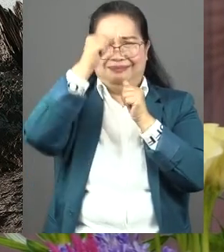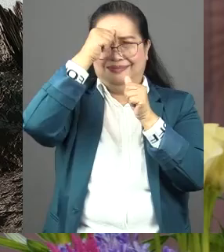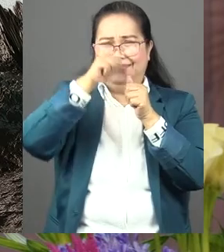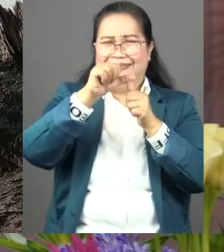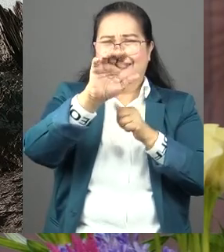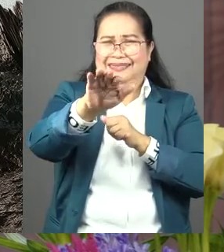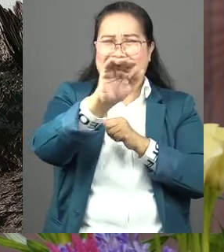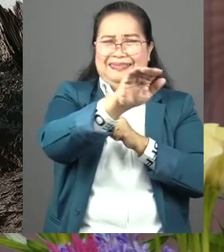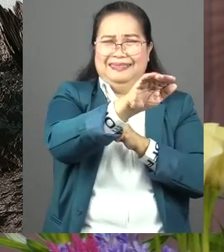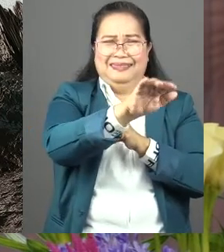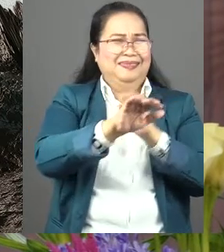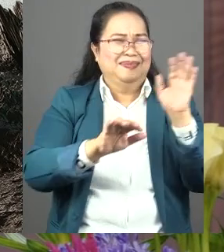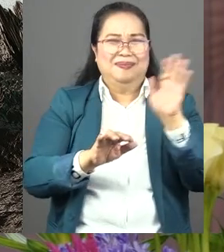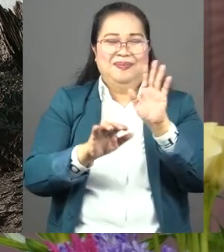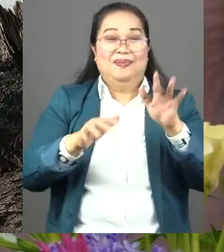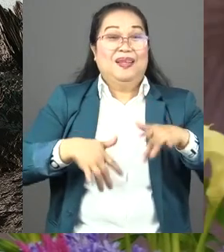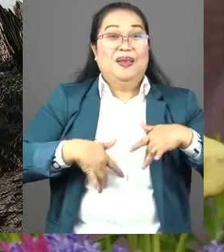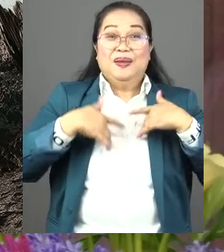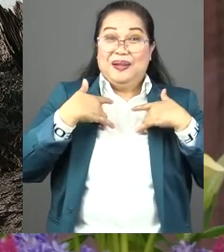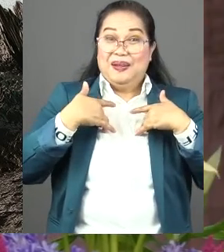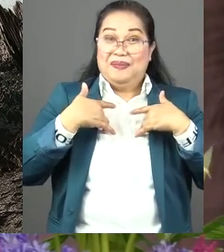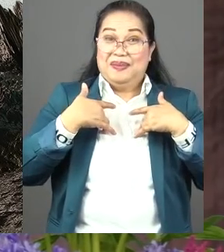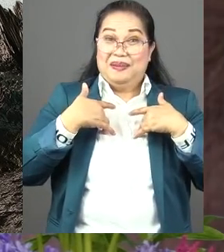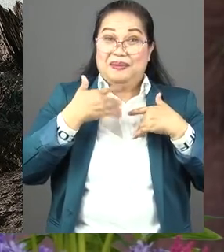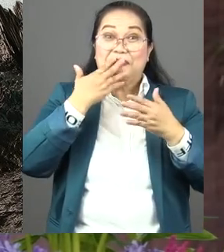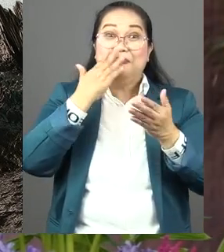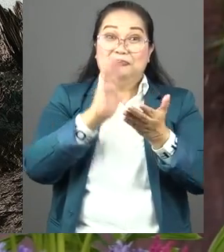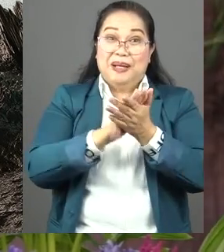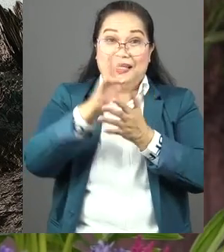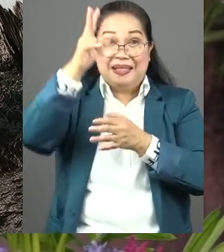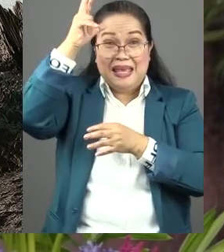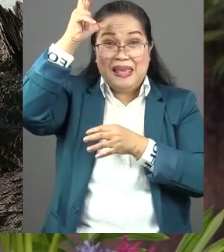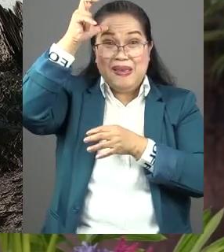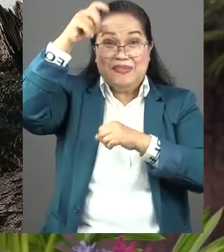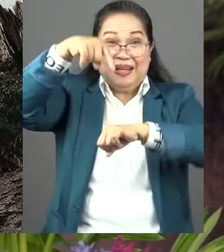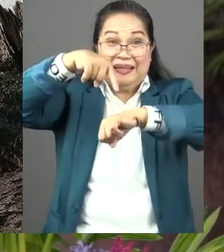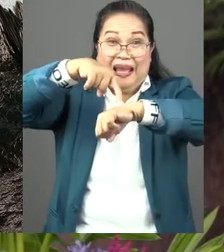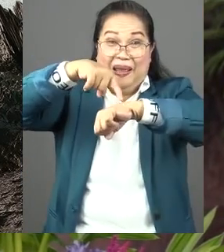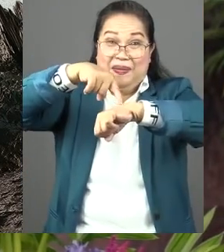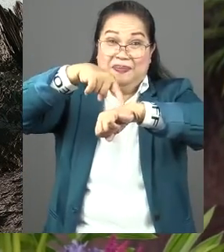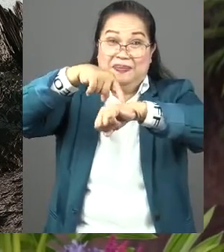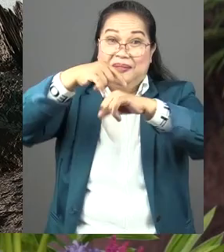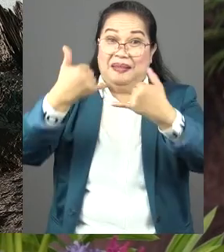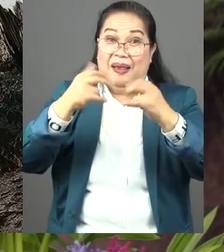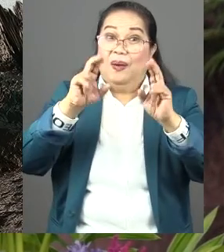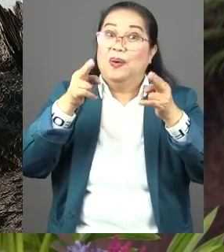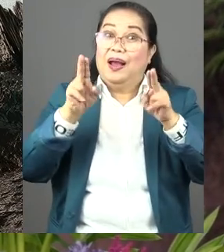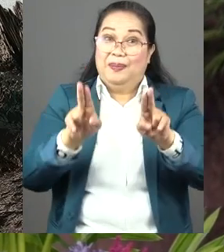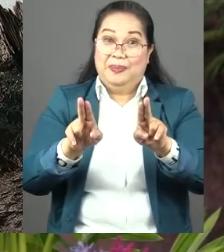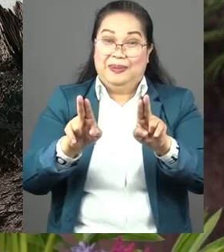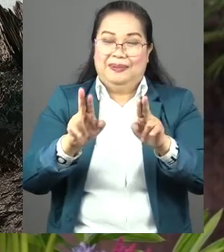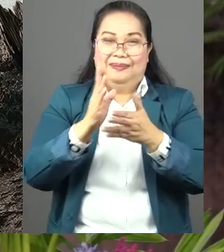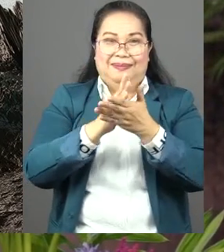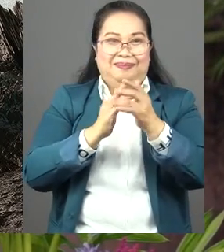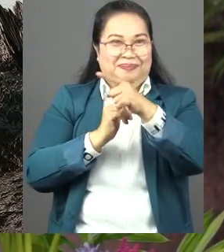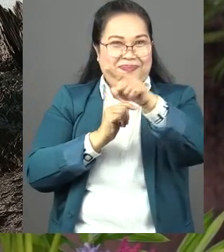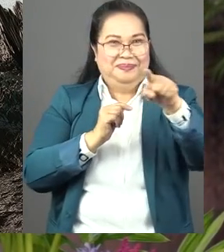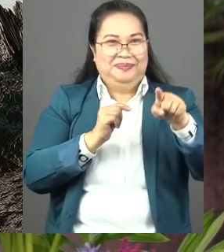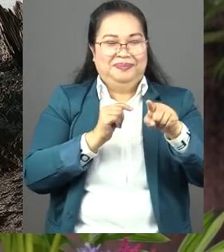this. We're living in very evil, discouraging times. You know, some of us